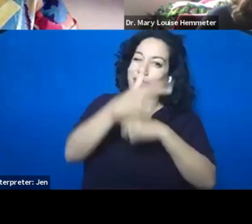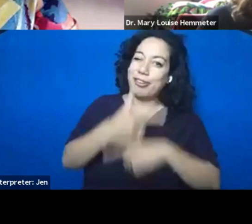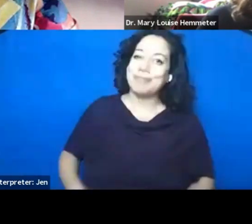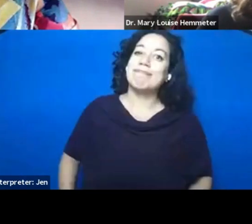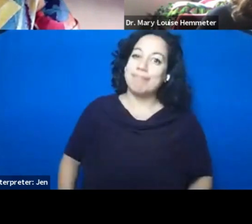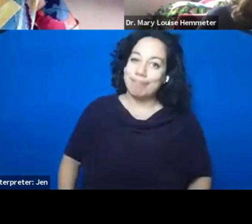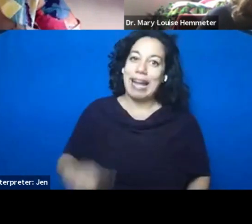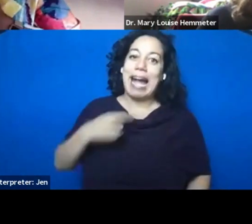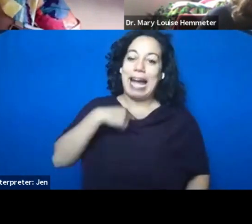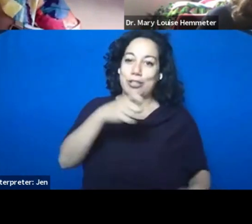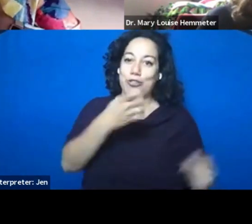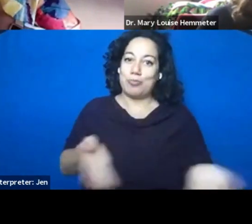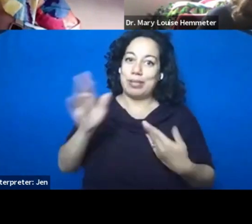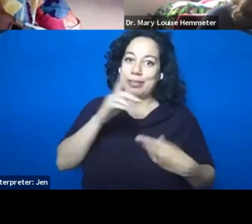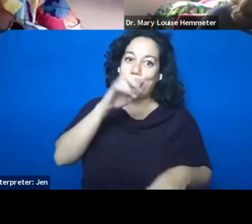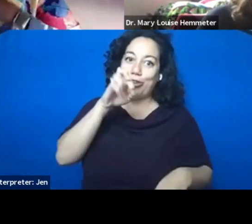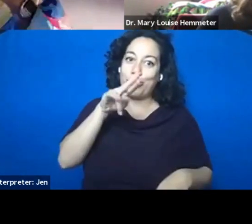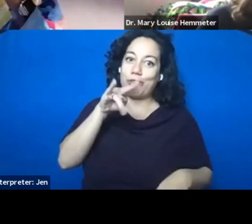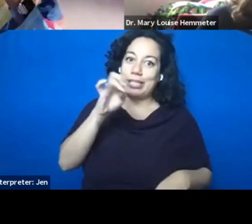taken him home.